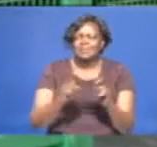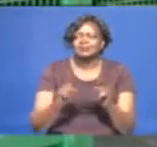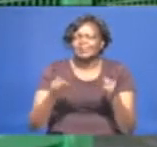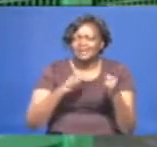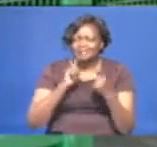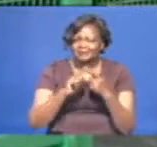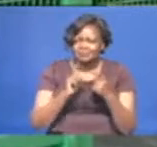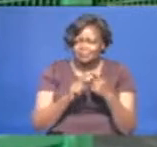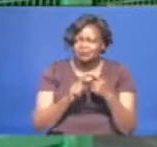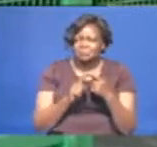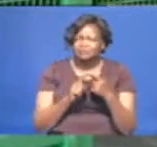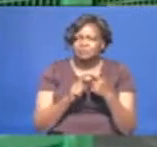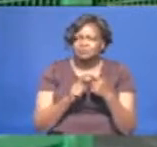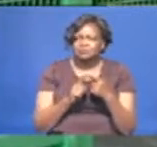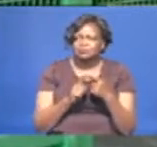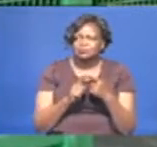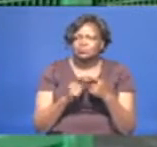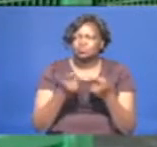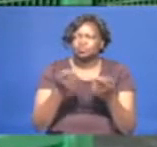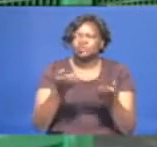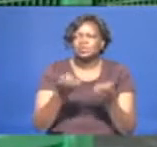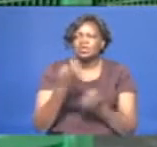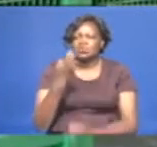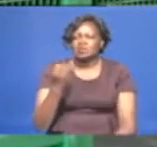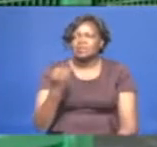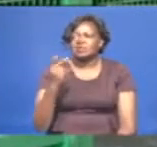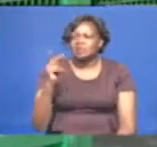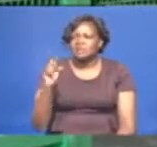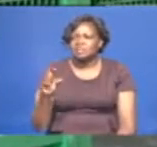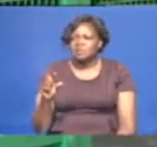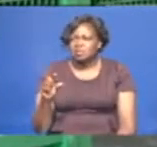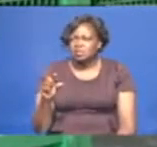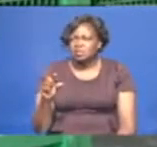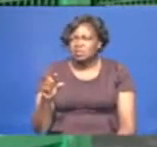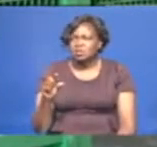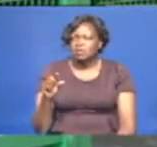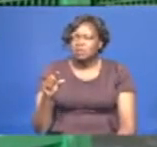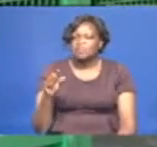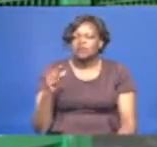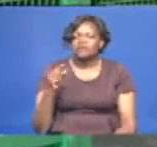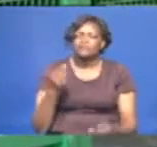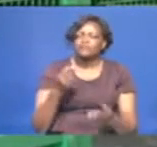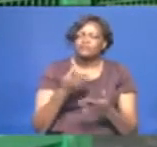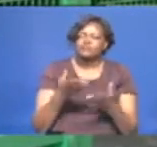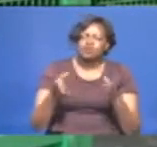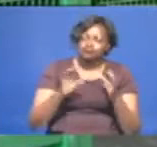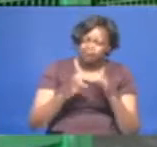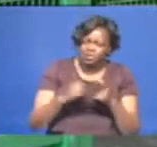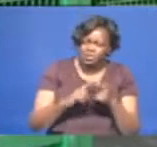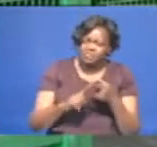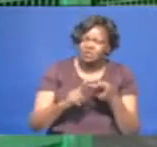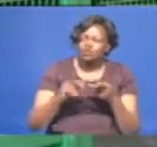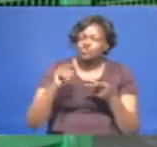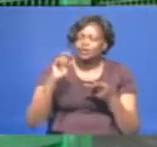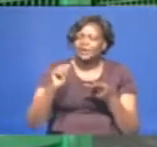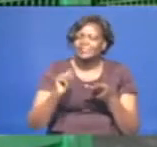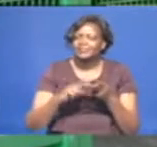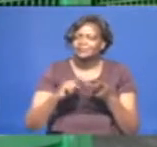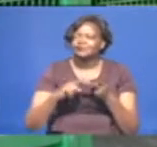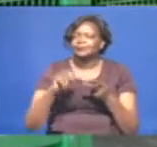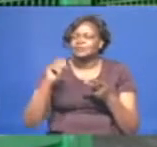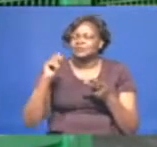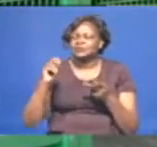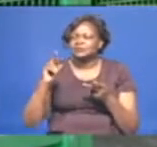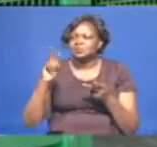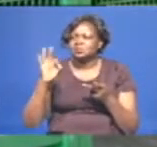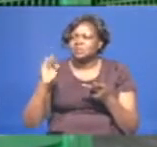need 30 kilograms of ammonium sulfate, we add 30 kilograms of urea, we add 15